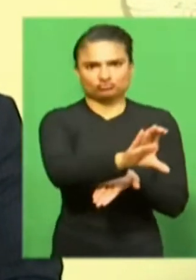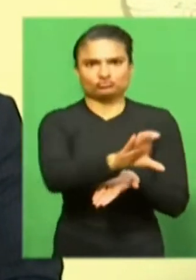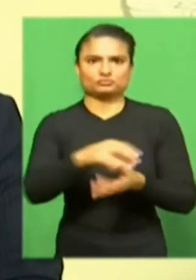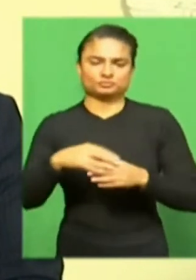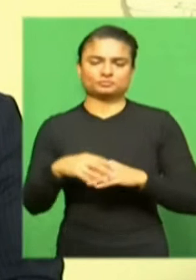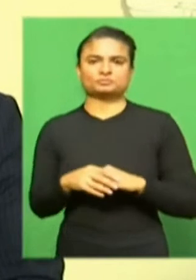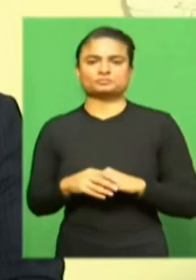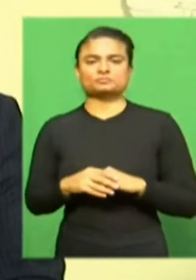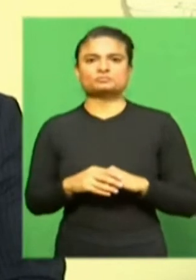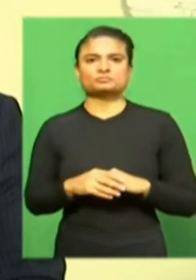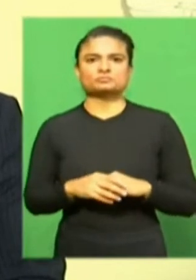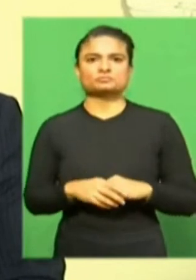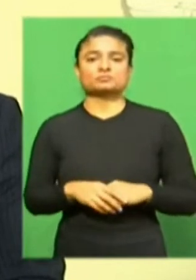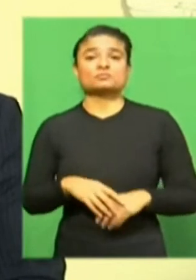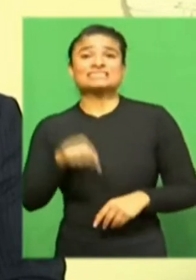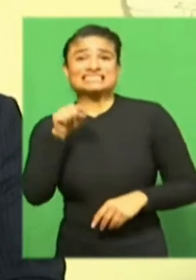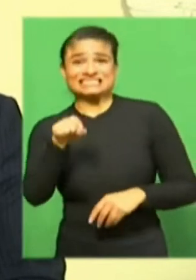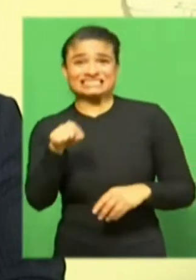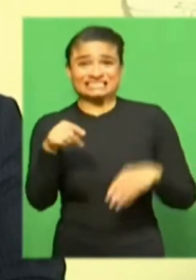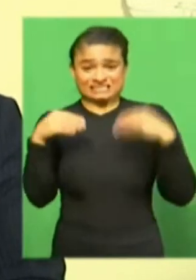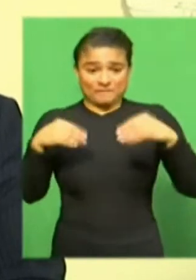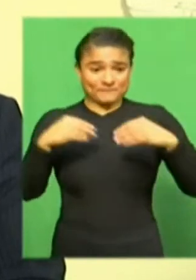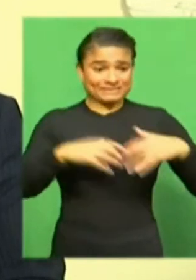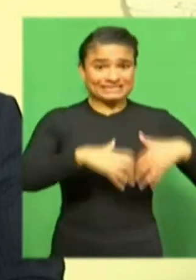those businesses take time to rebuild.